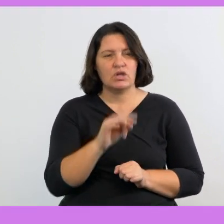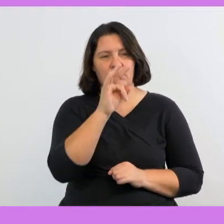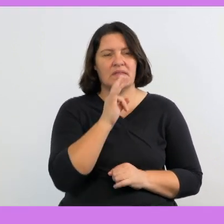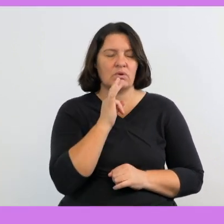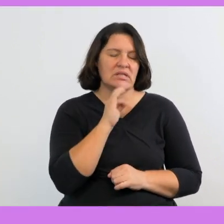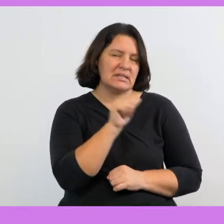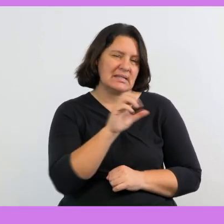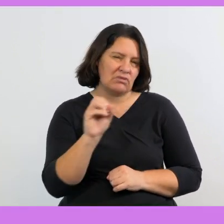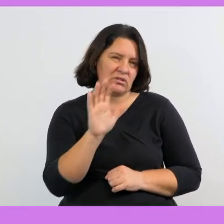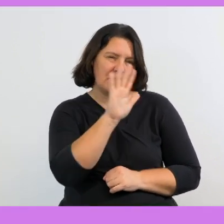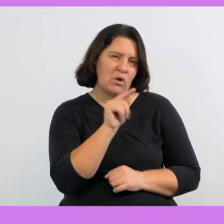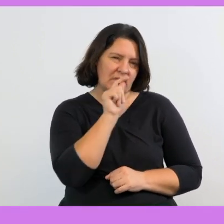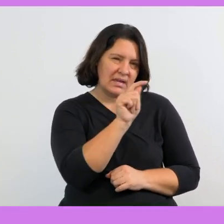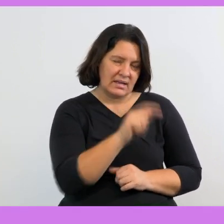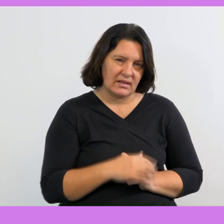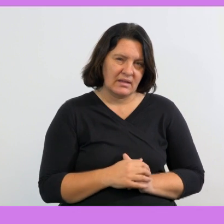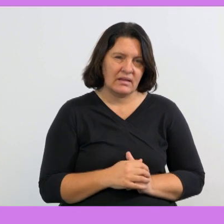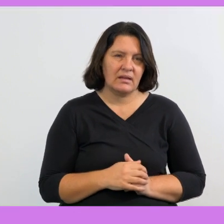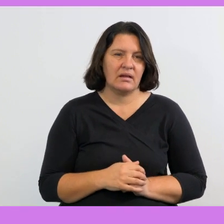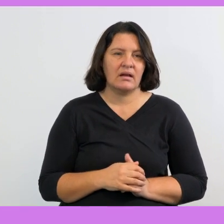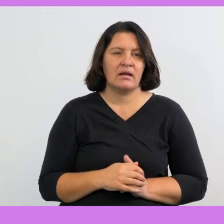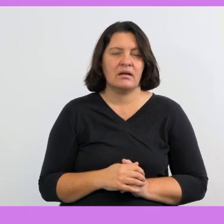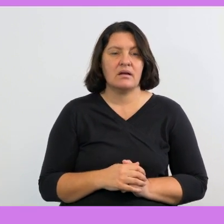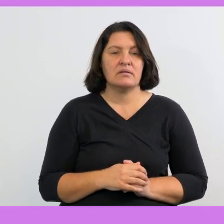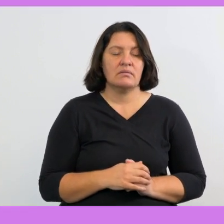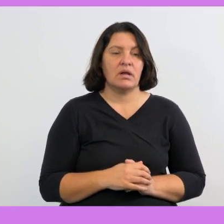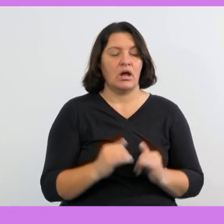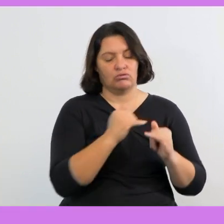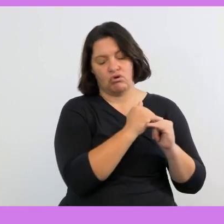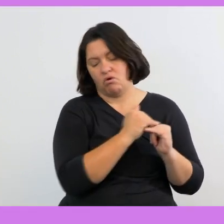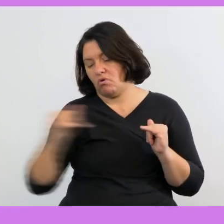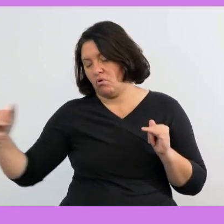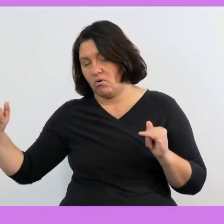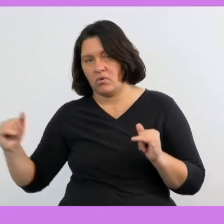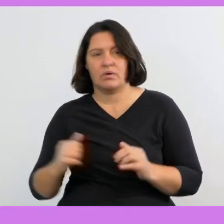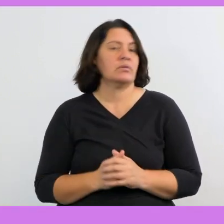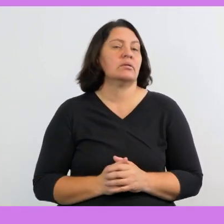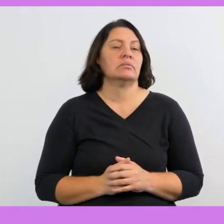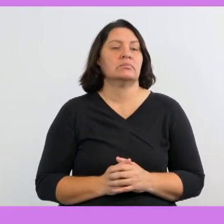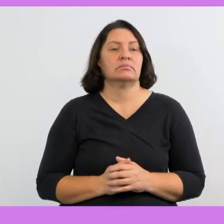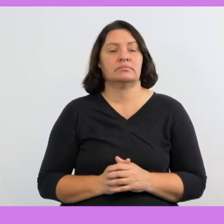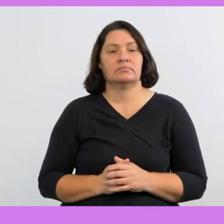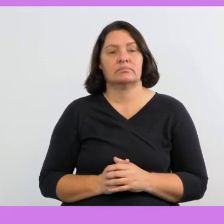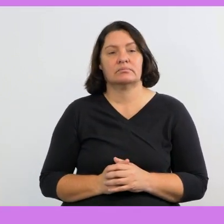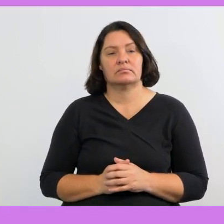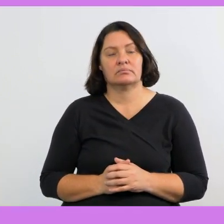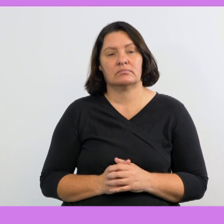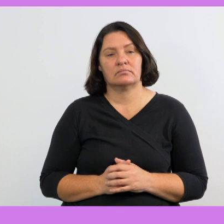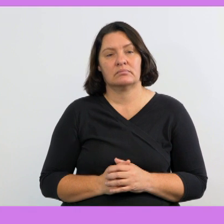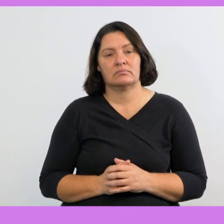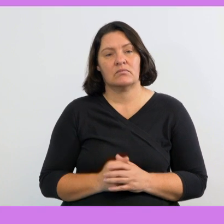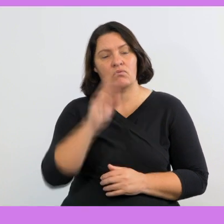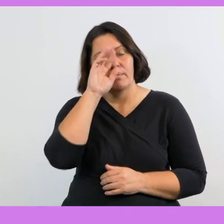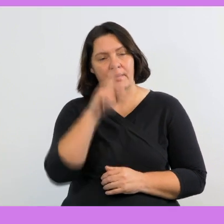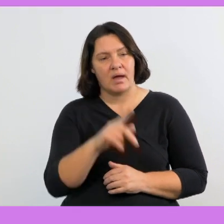will be more or less there in the middle. So can we agree that 3,600 will be more or less there? And then I'll draw my